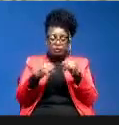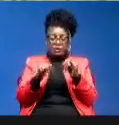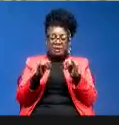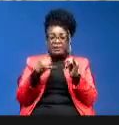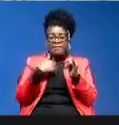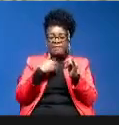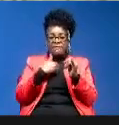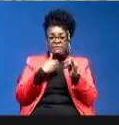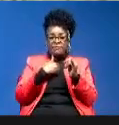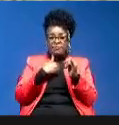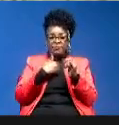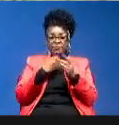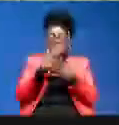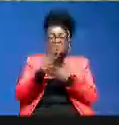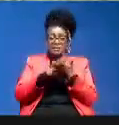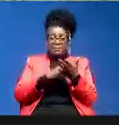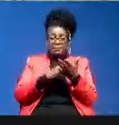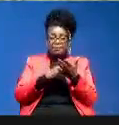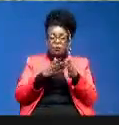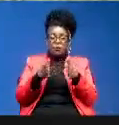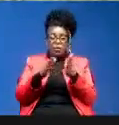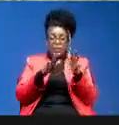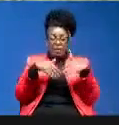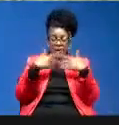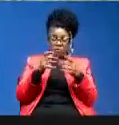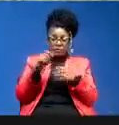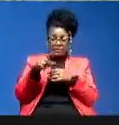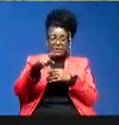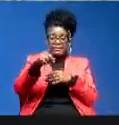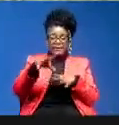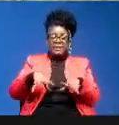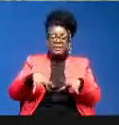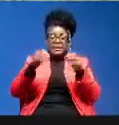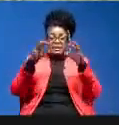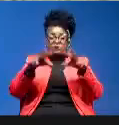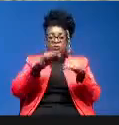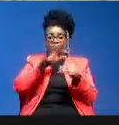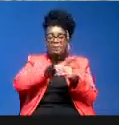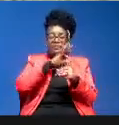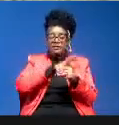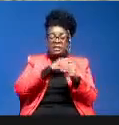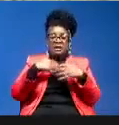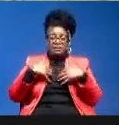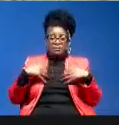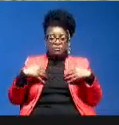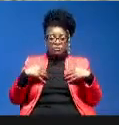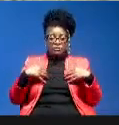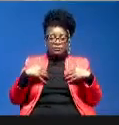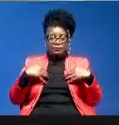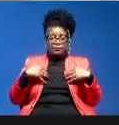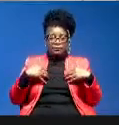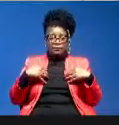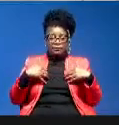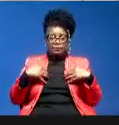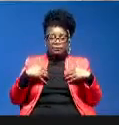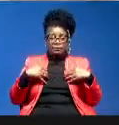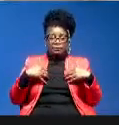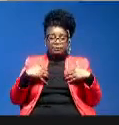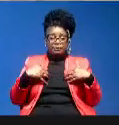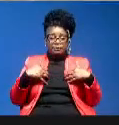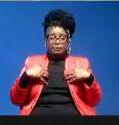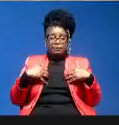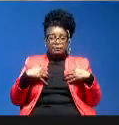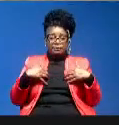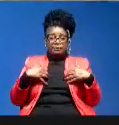some ways to plan grazing for the benefit of livestock and wildlife.